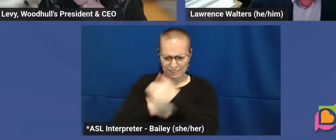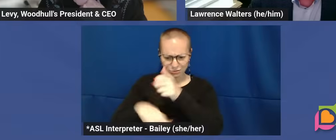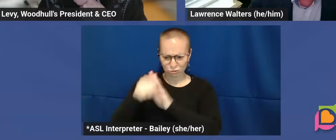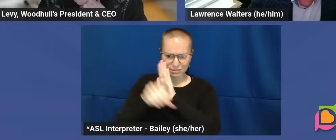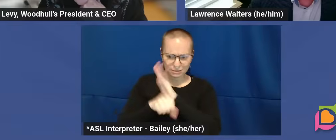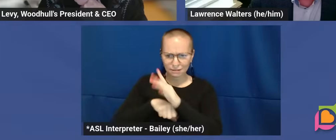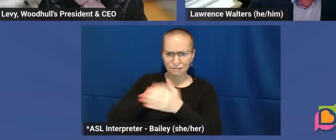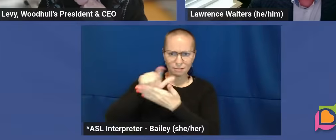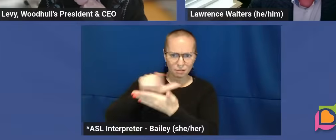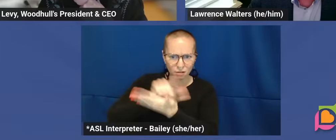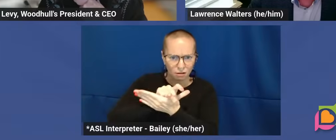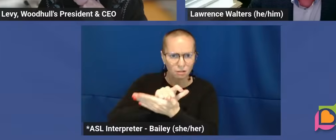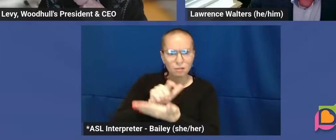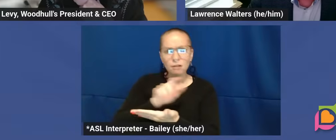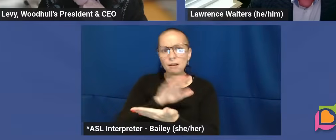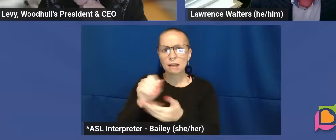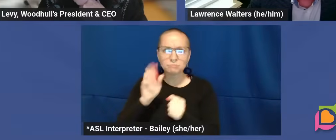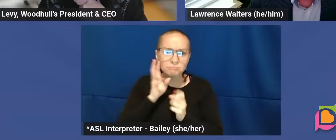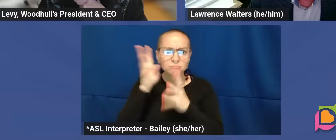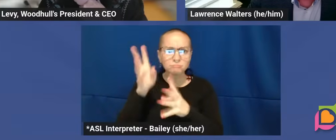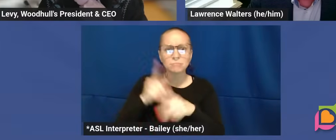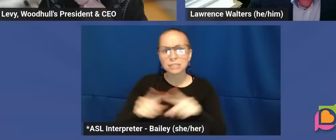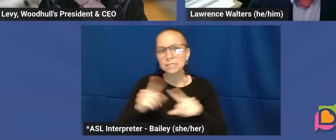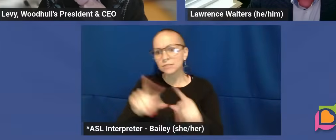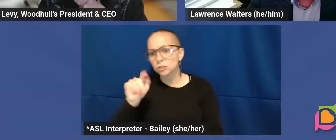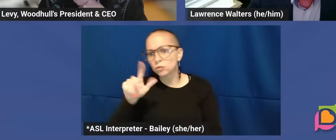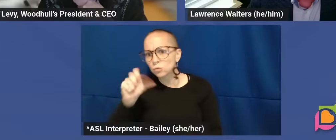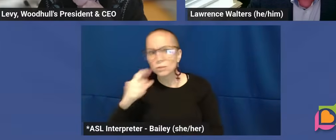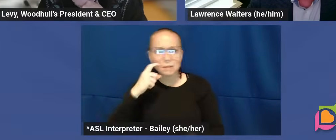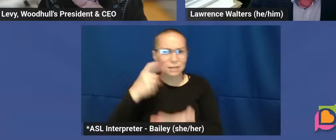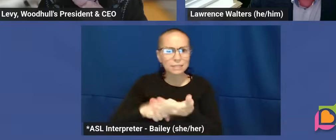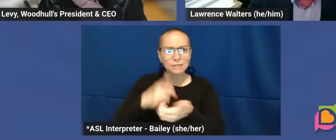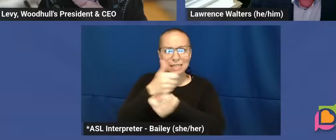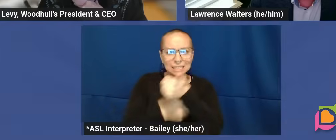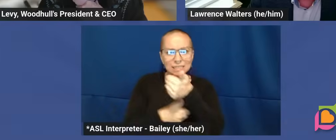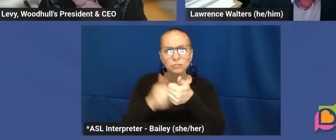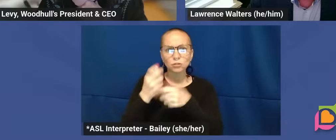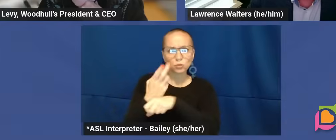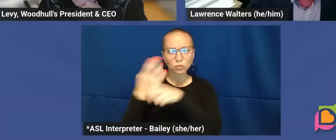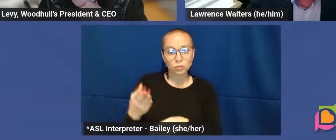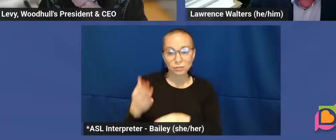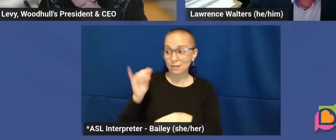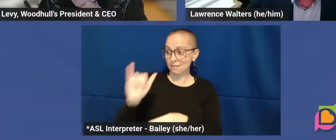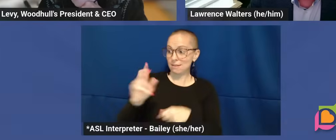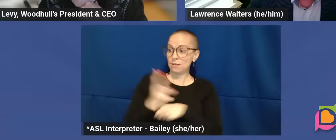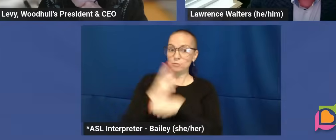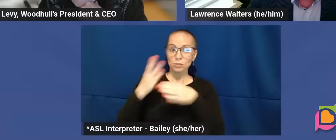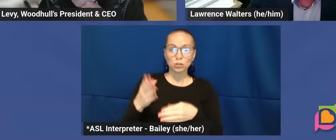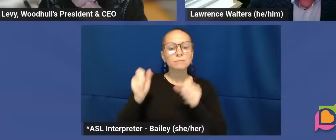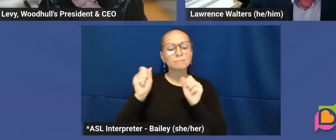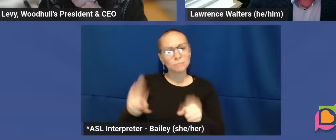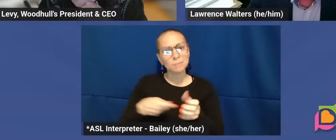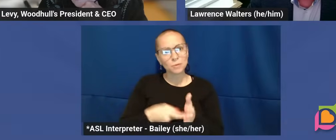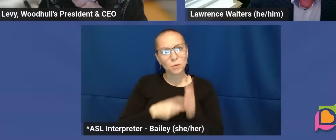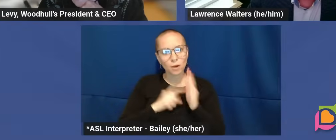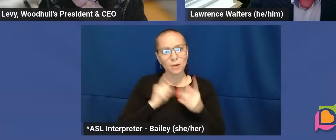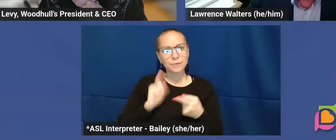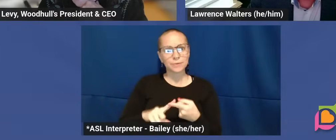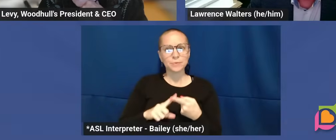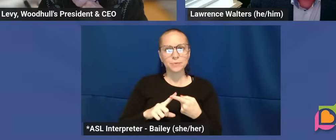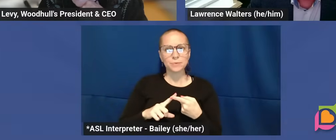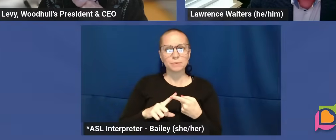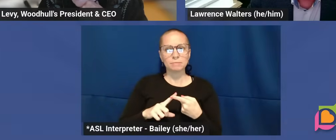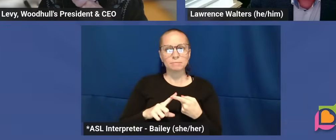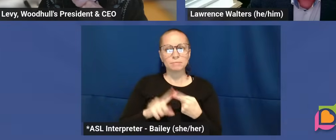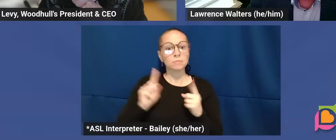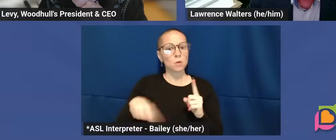laws and come up with tools and identify each user, the user could be required to